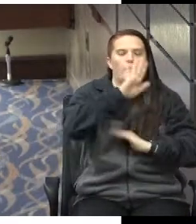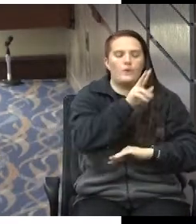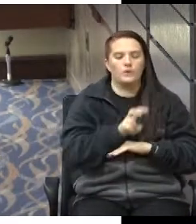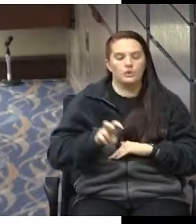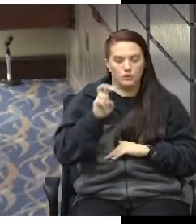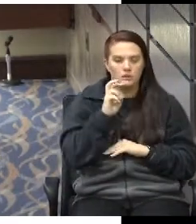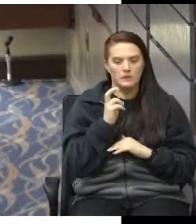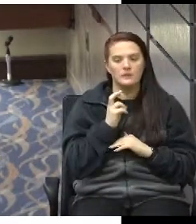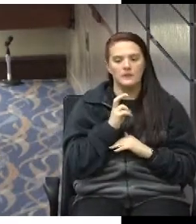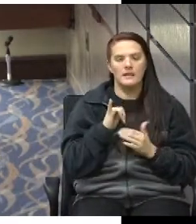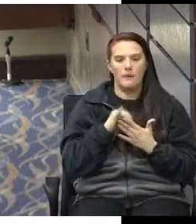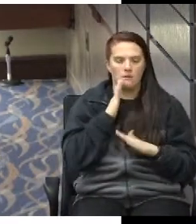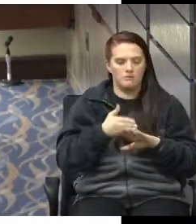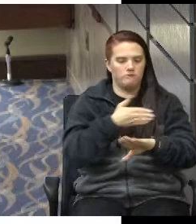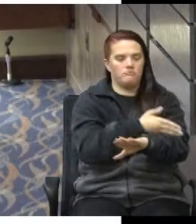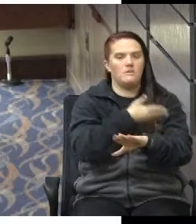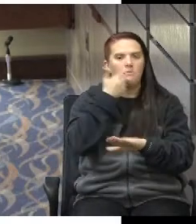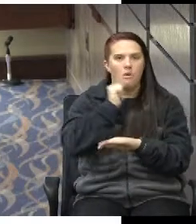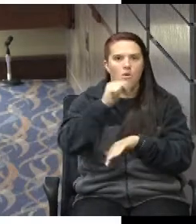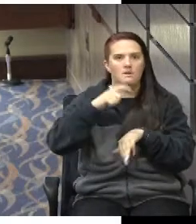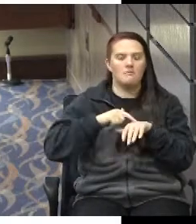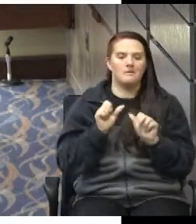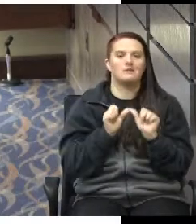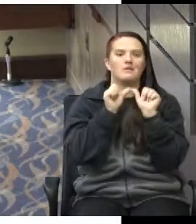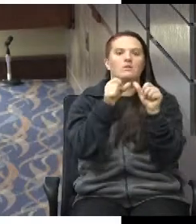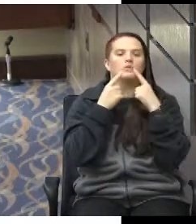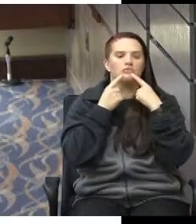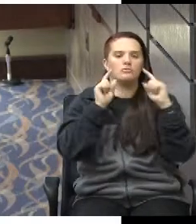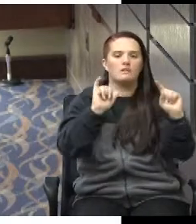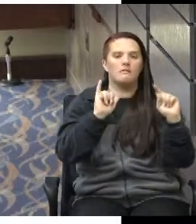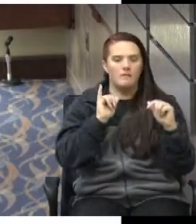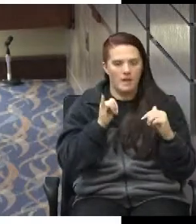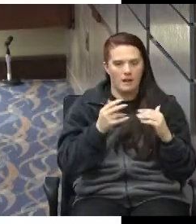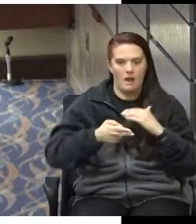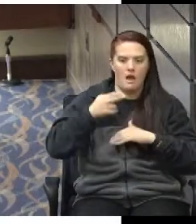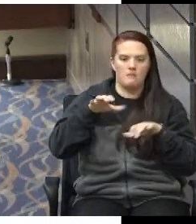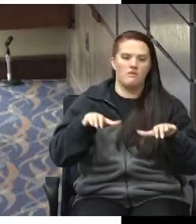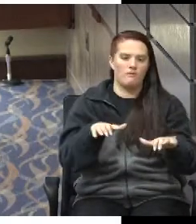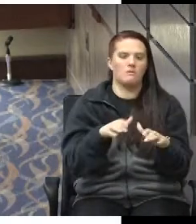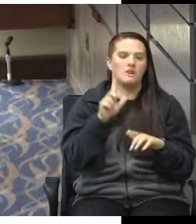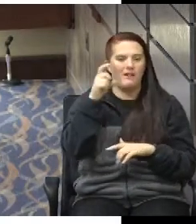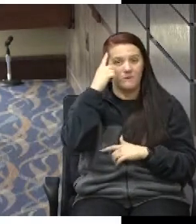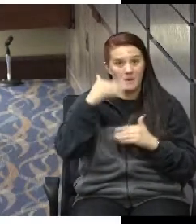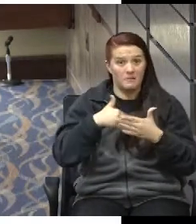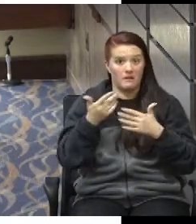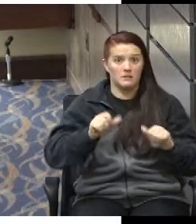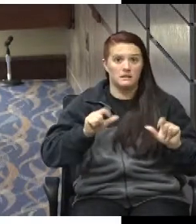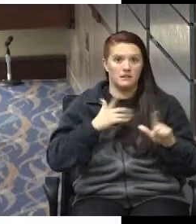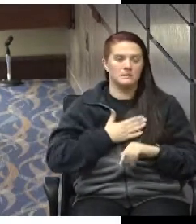of Mejorando to get better all the time and continually achieve that build a high-performing government. So next slide, please.